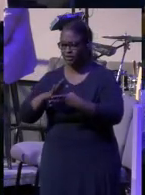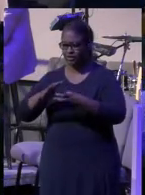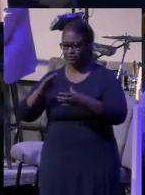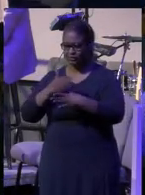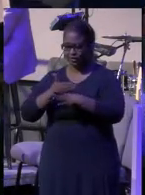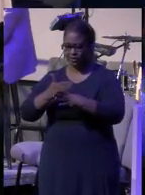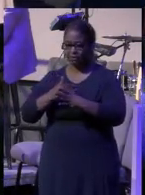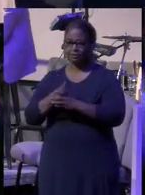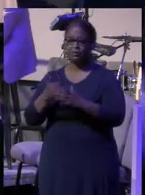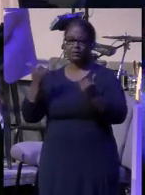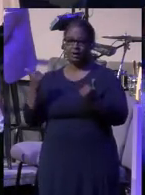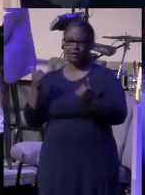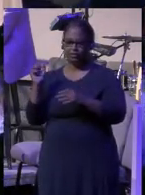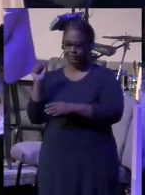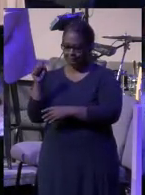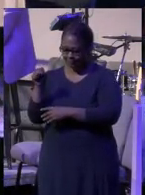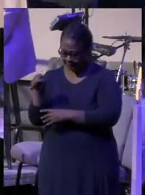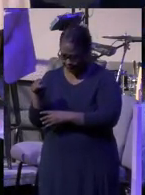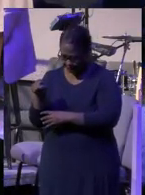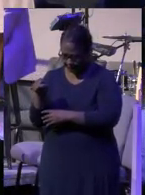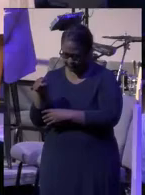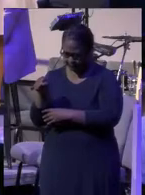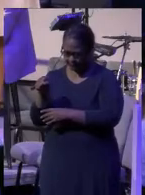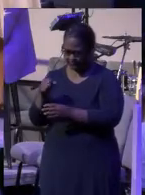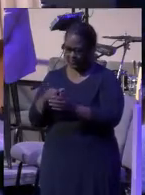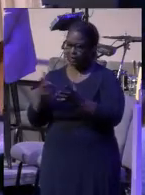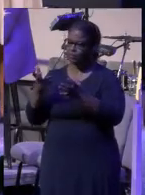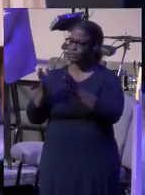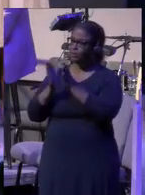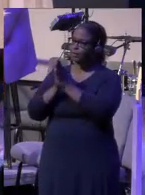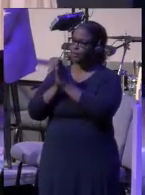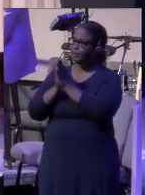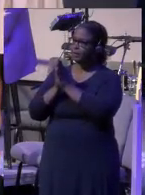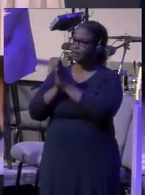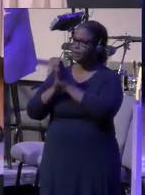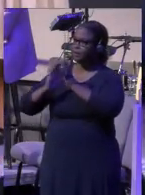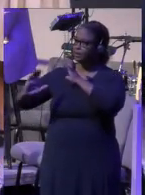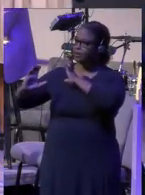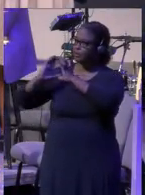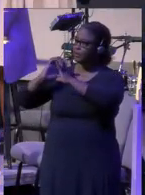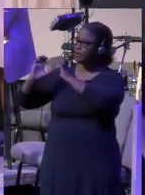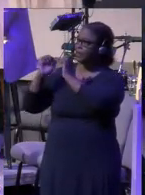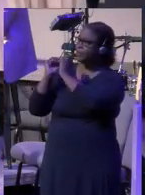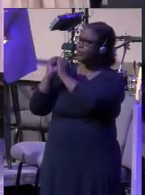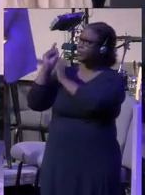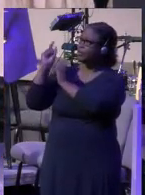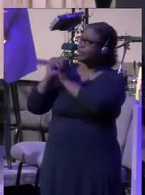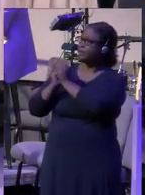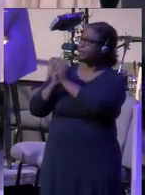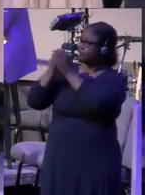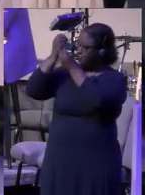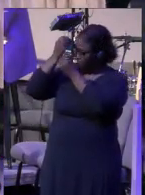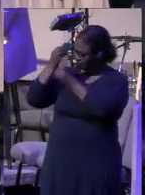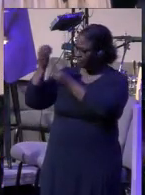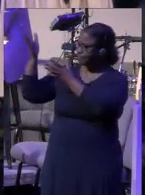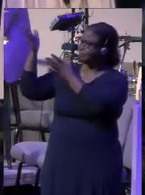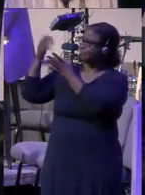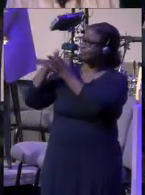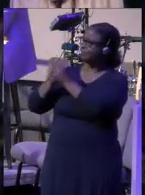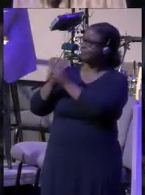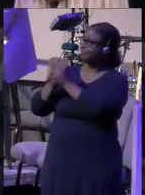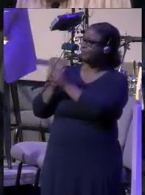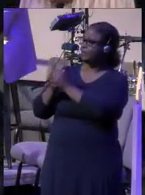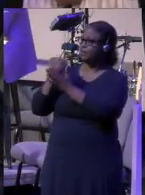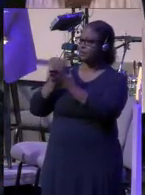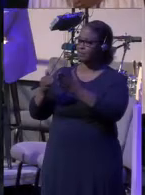with our heads bowed and our eyes closed, I want you to pray, and I want you to communicate with the Lord. I want you to tell Him something personal. I want you